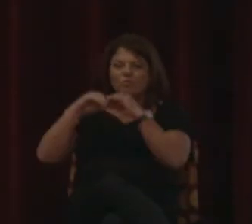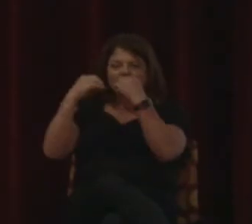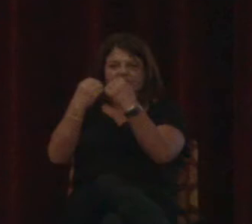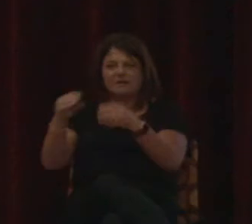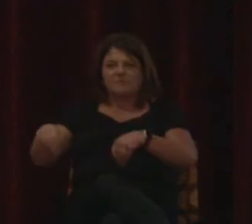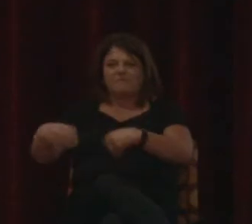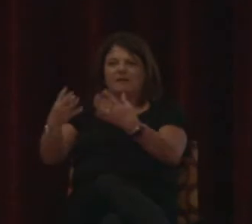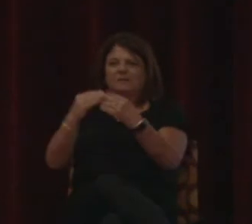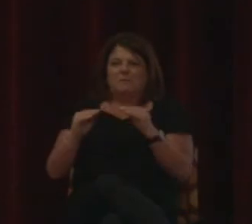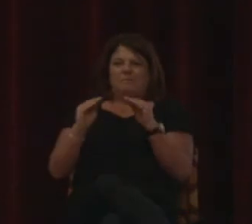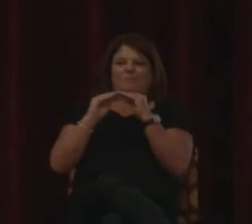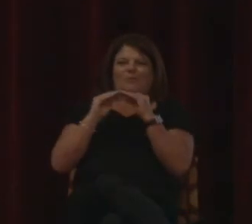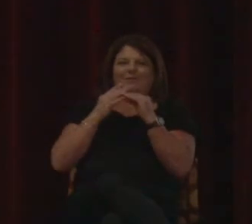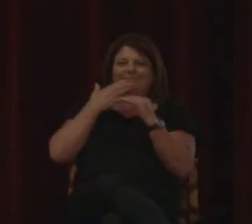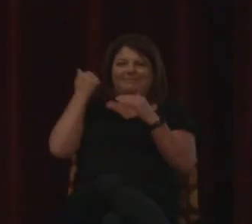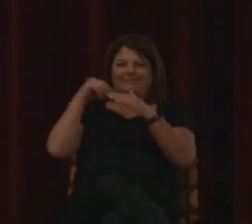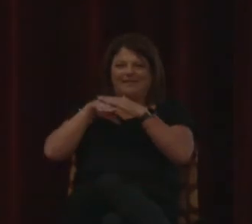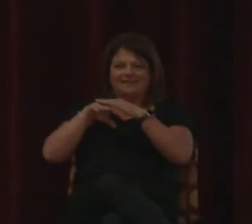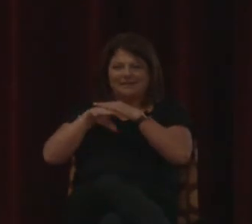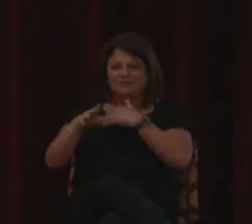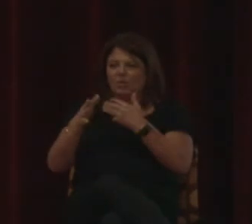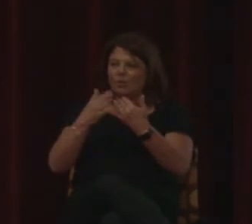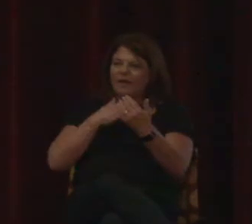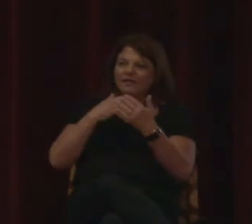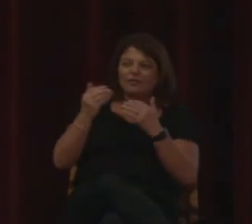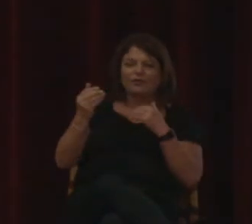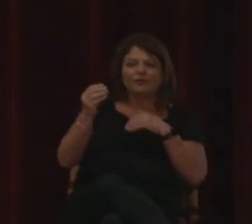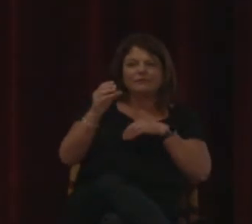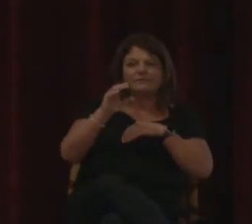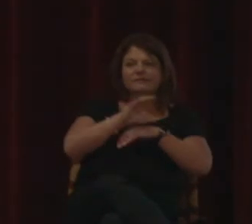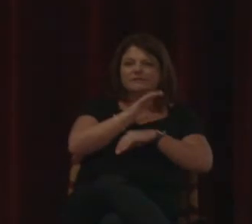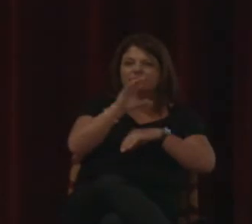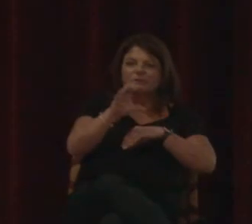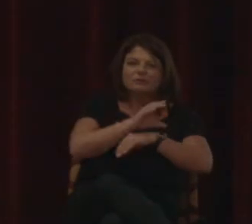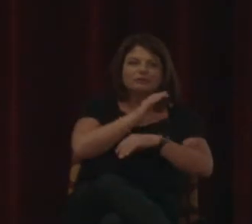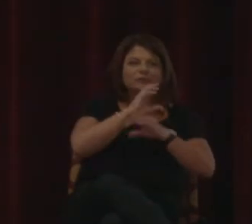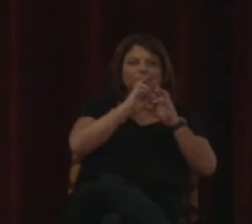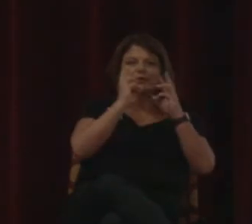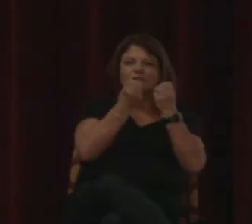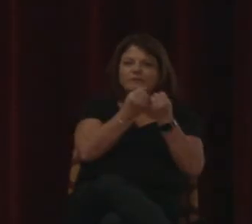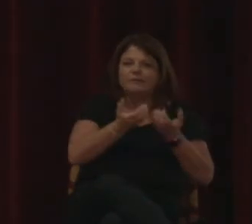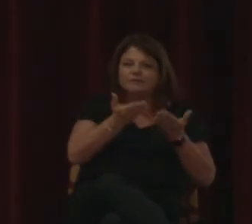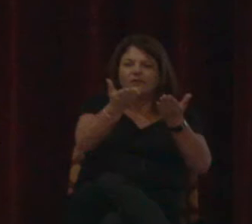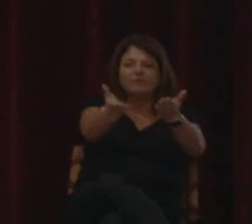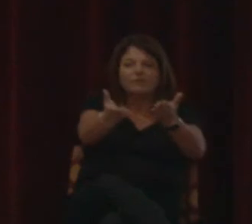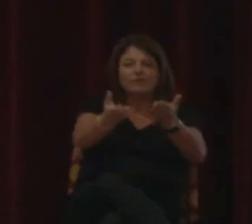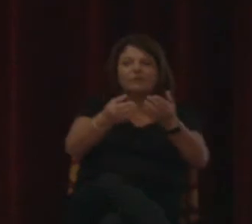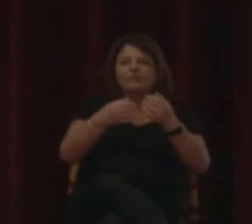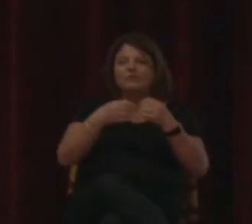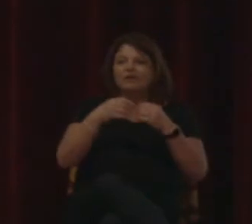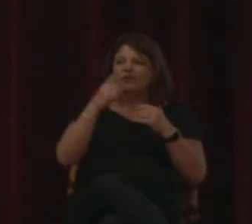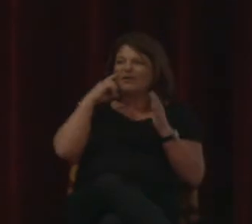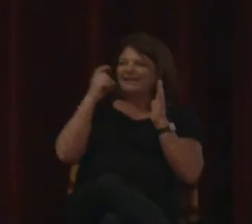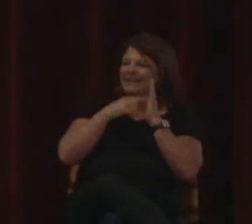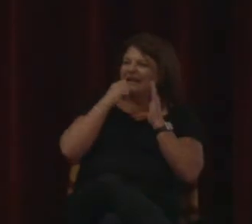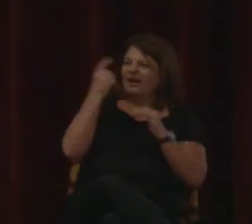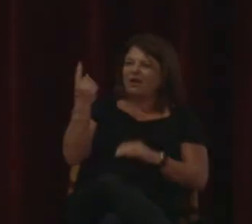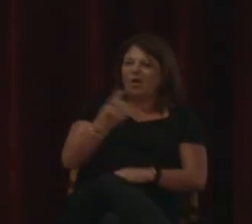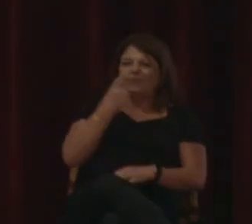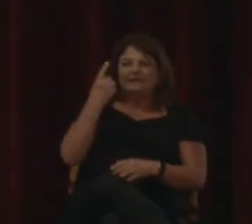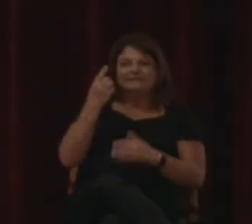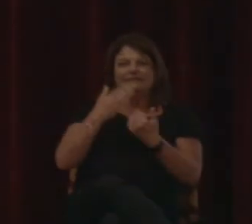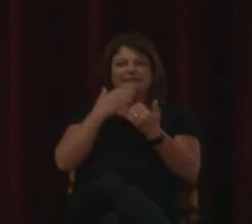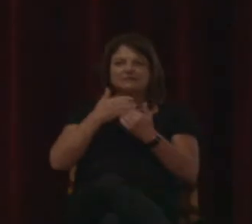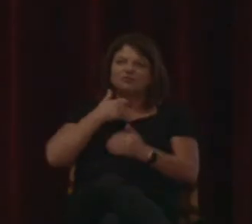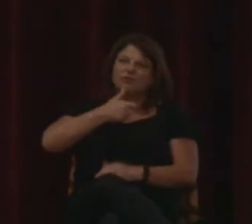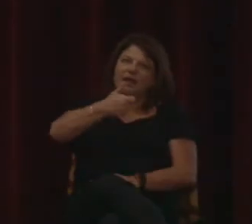more access, whether that's through virtual financial workshops, recognizing that it's not always easy in terms of